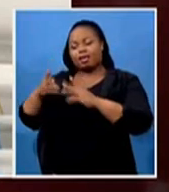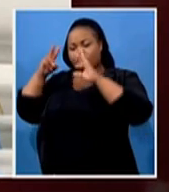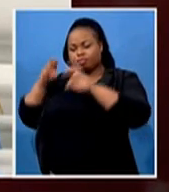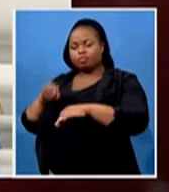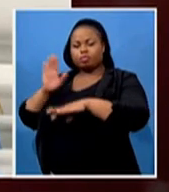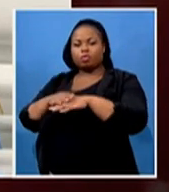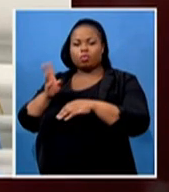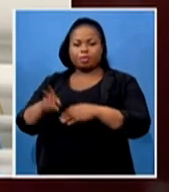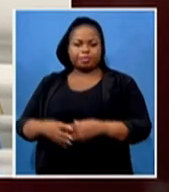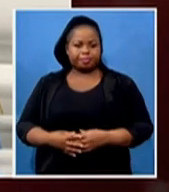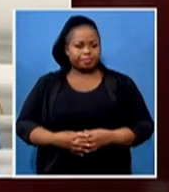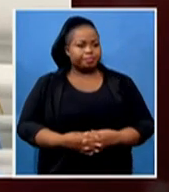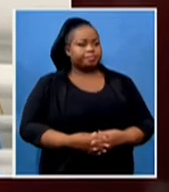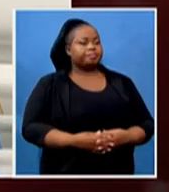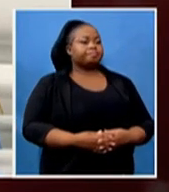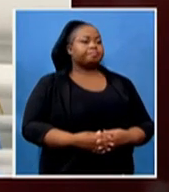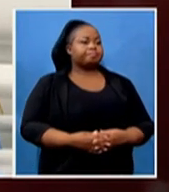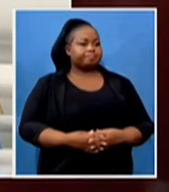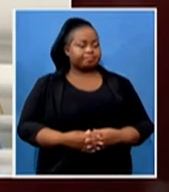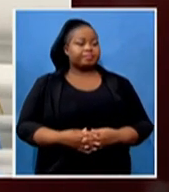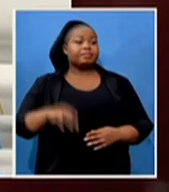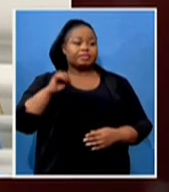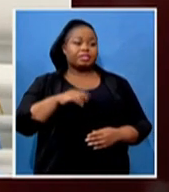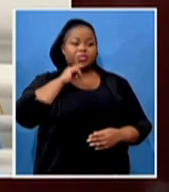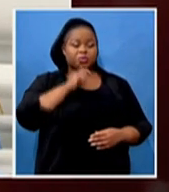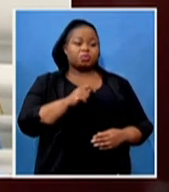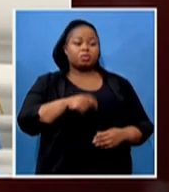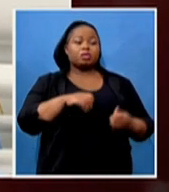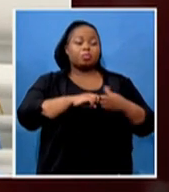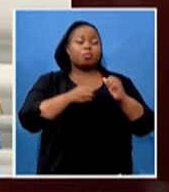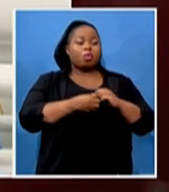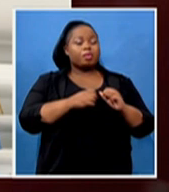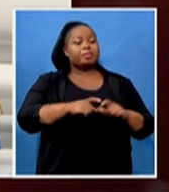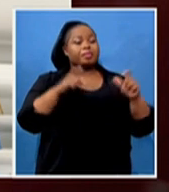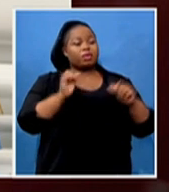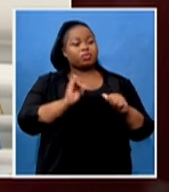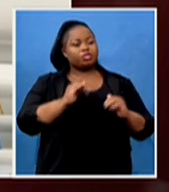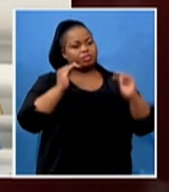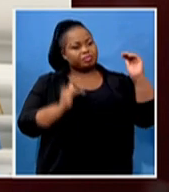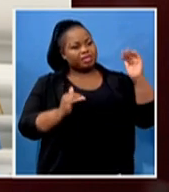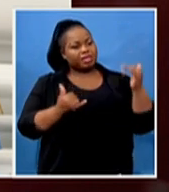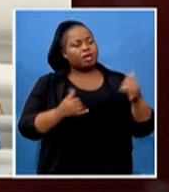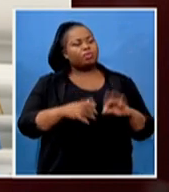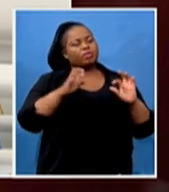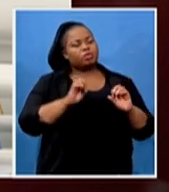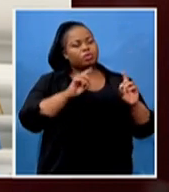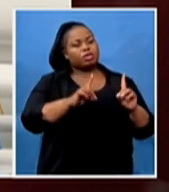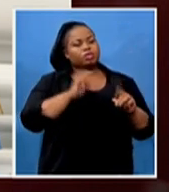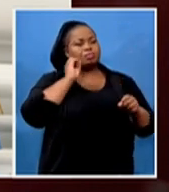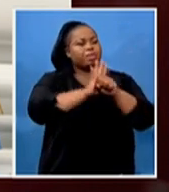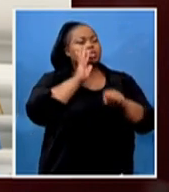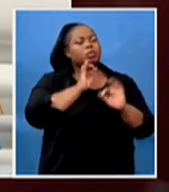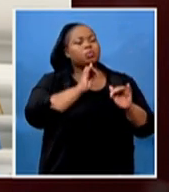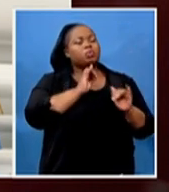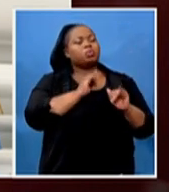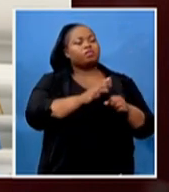perennial problem, inequality, isn't it? Now, education has been one of the most impacted sectors by COVID-19. Two things I